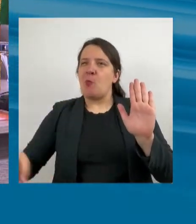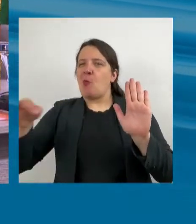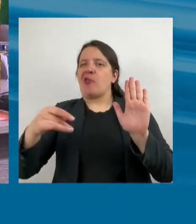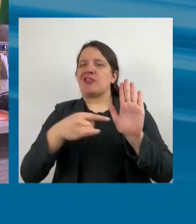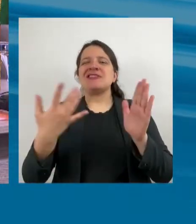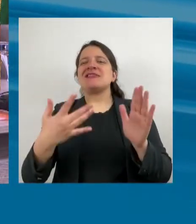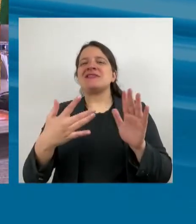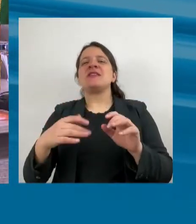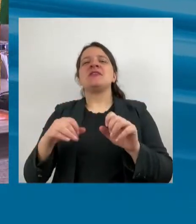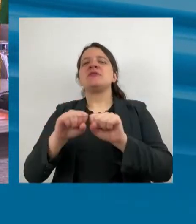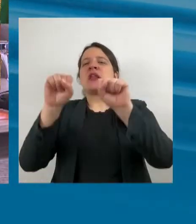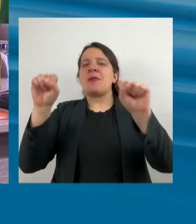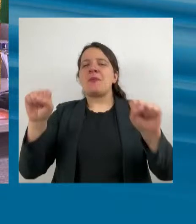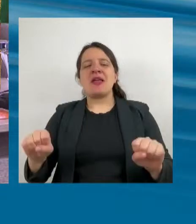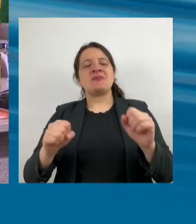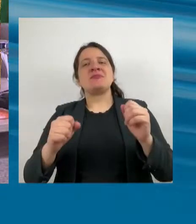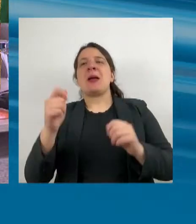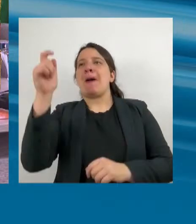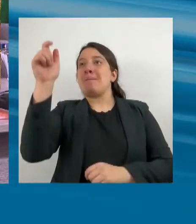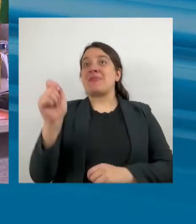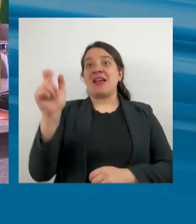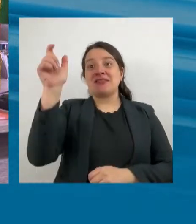Mexico is the creation of the